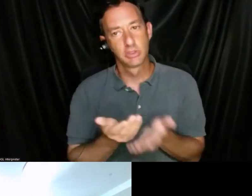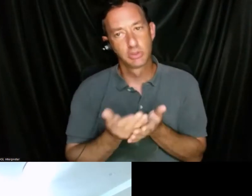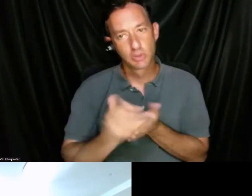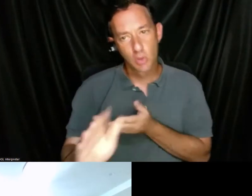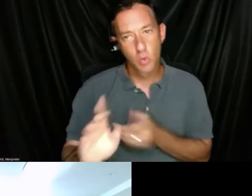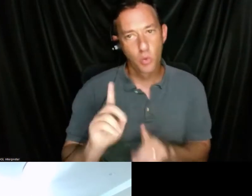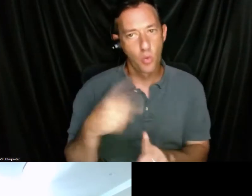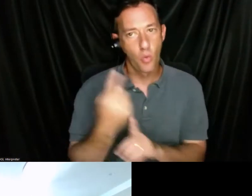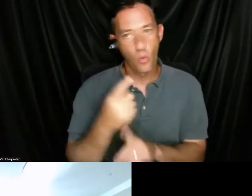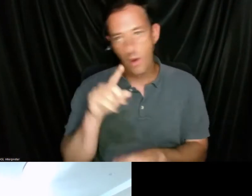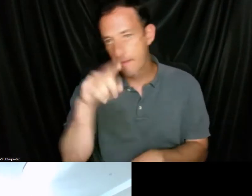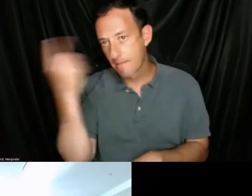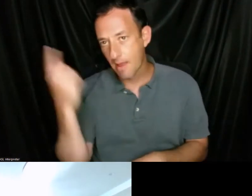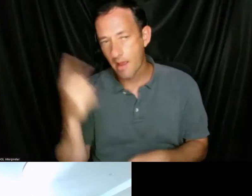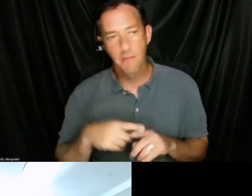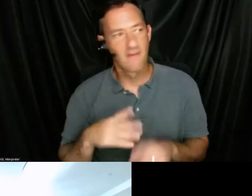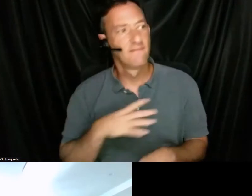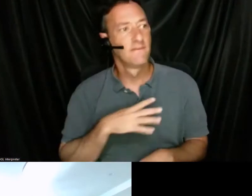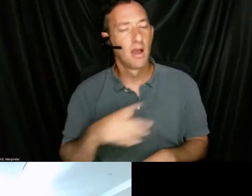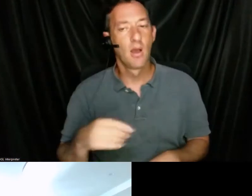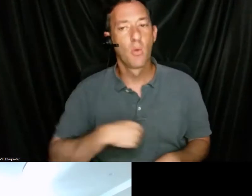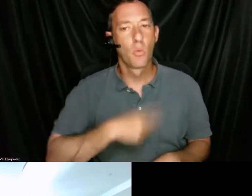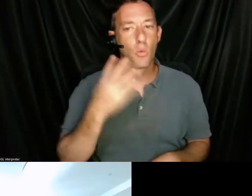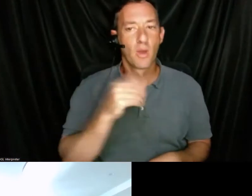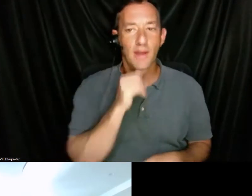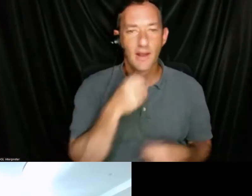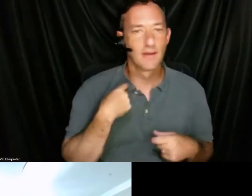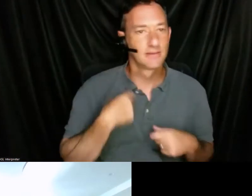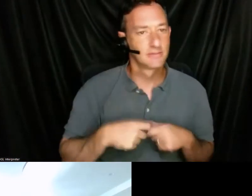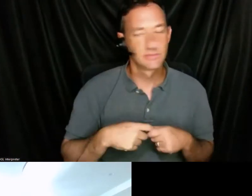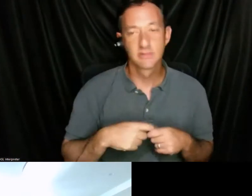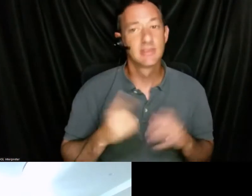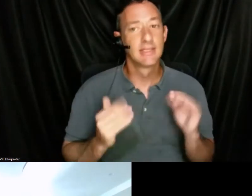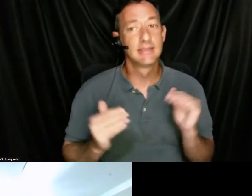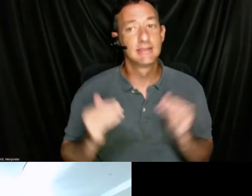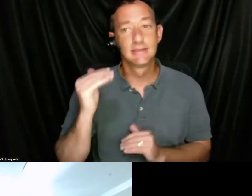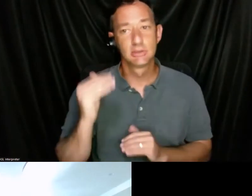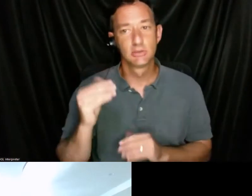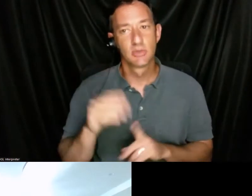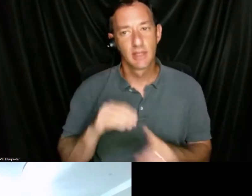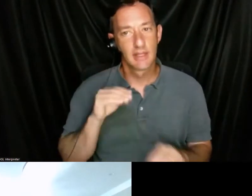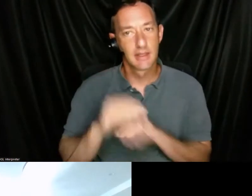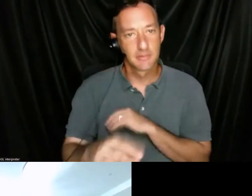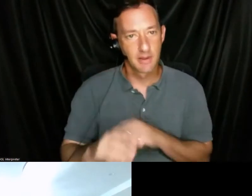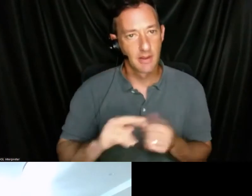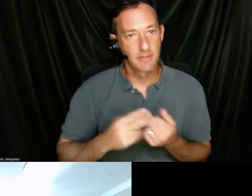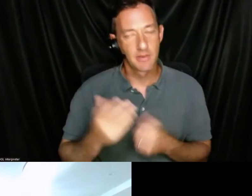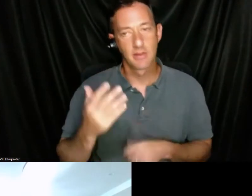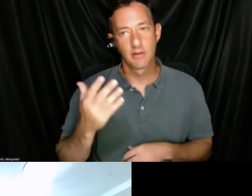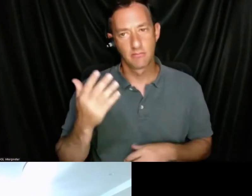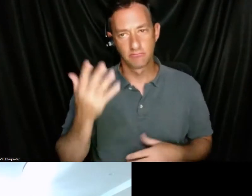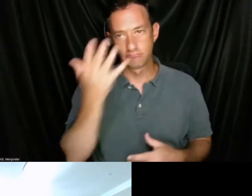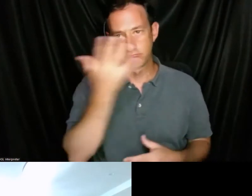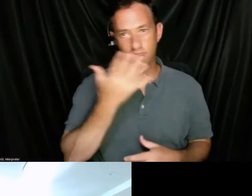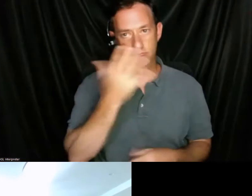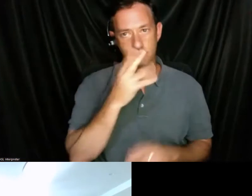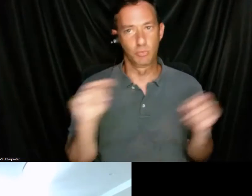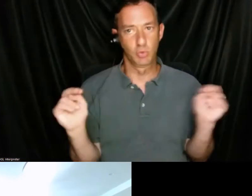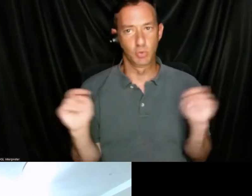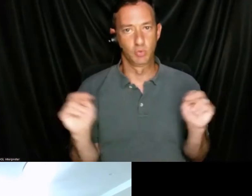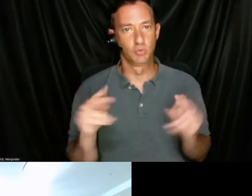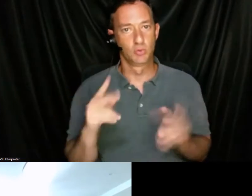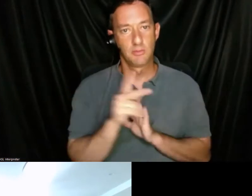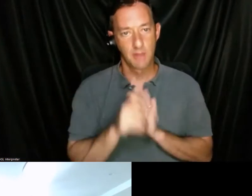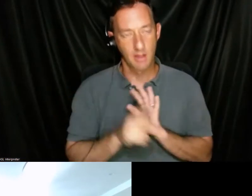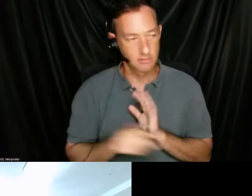but allows white, not Hispanic residents. Disparate impact really refers to a facially neutral policy. If the landlord says that I